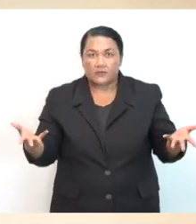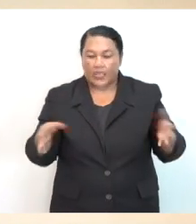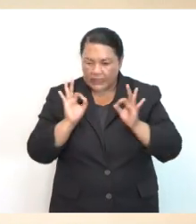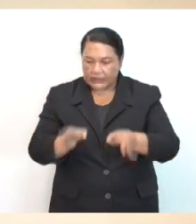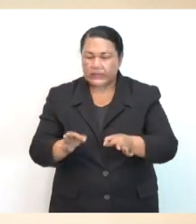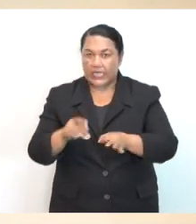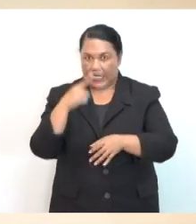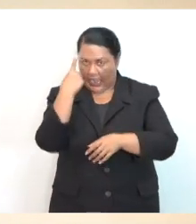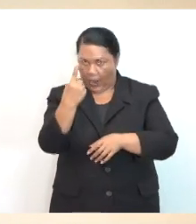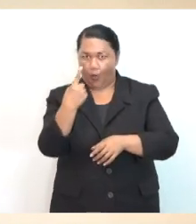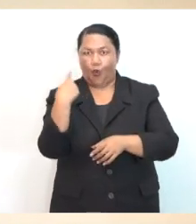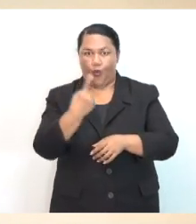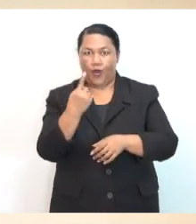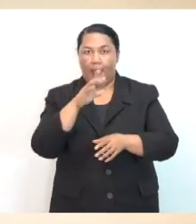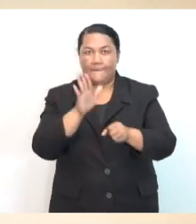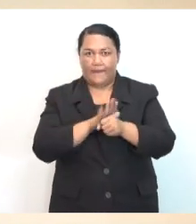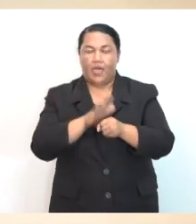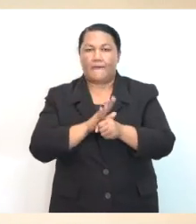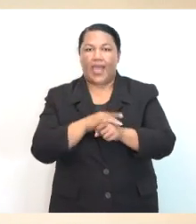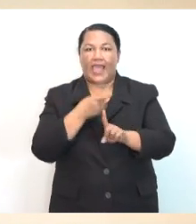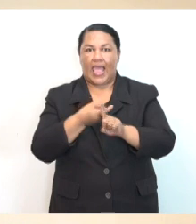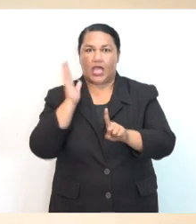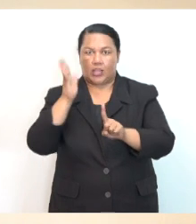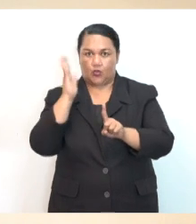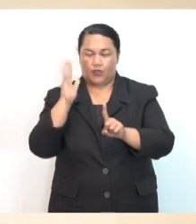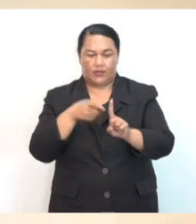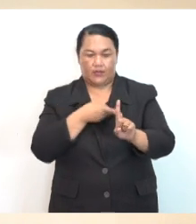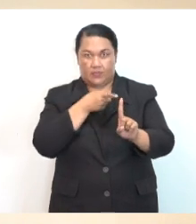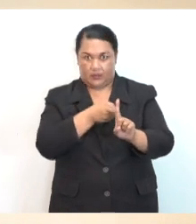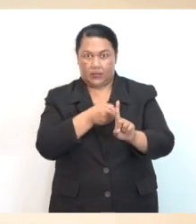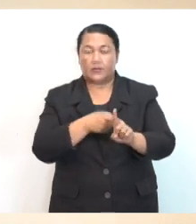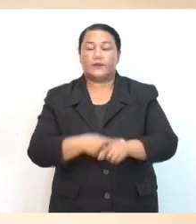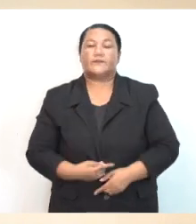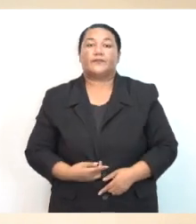made wild allegations. It